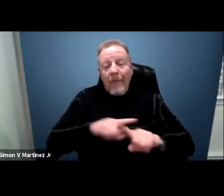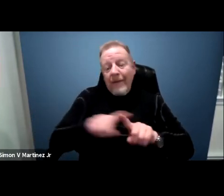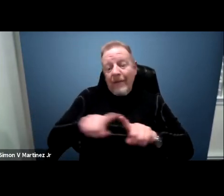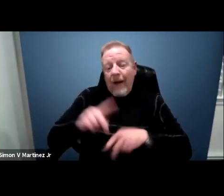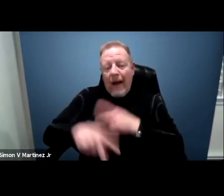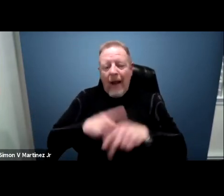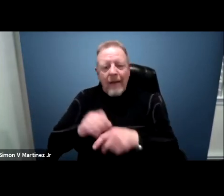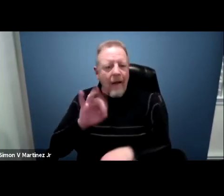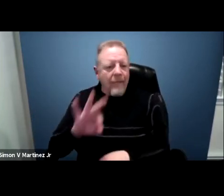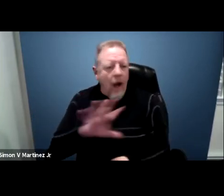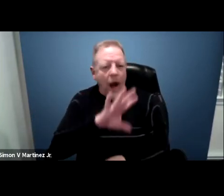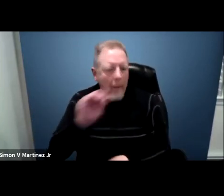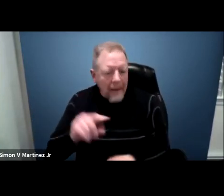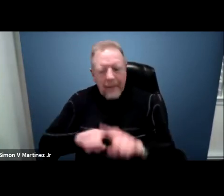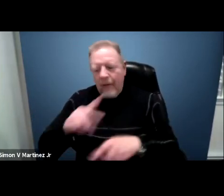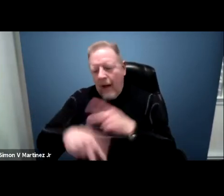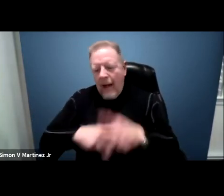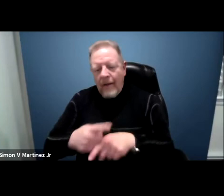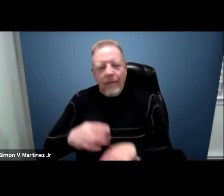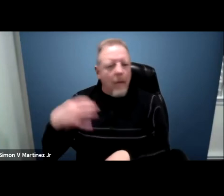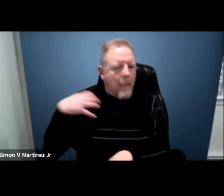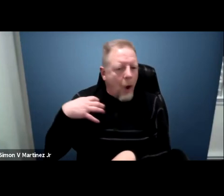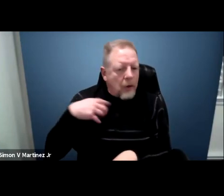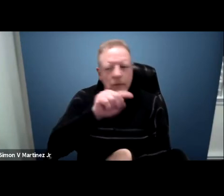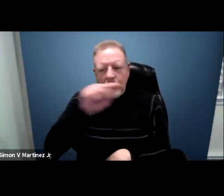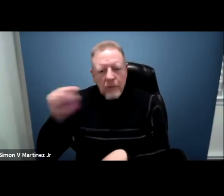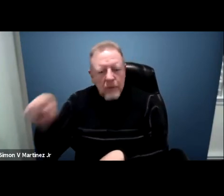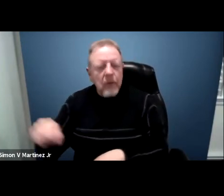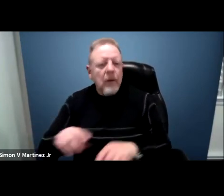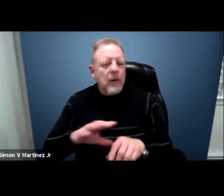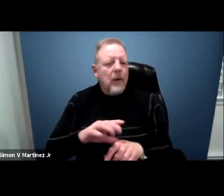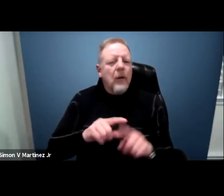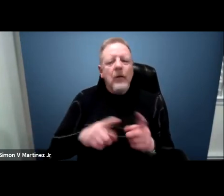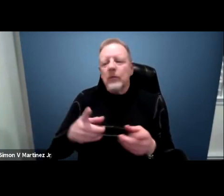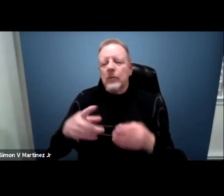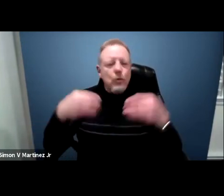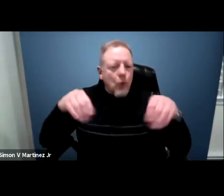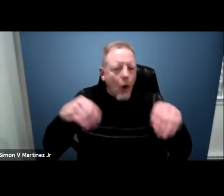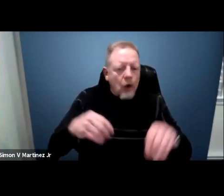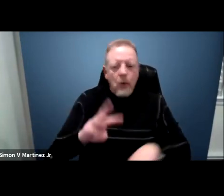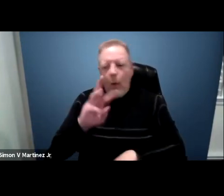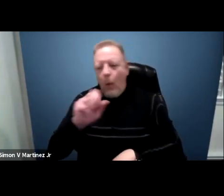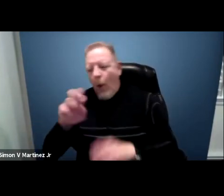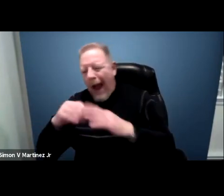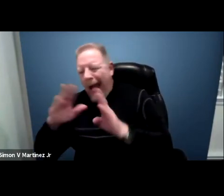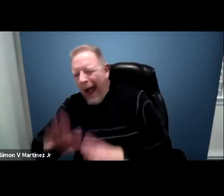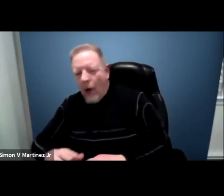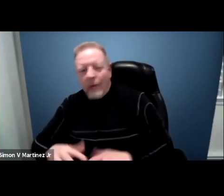employers in different areas. There are stores, there are warehouses, there